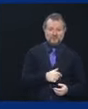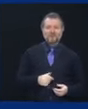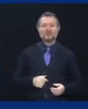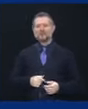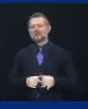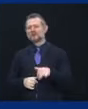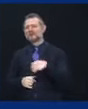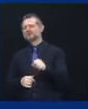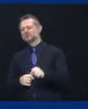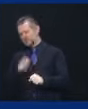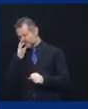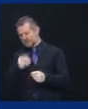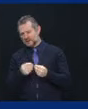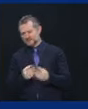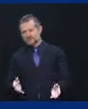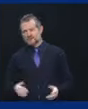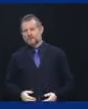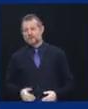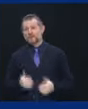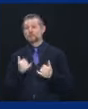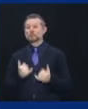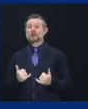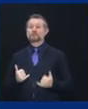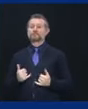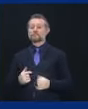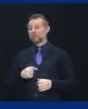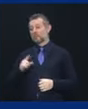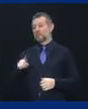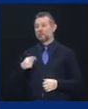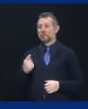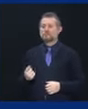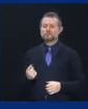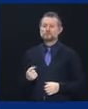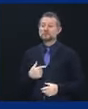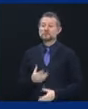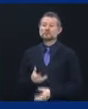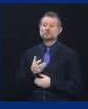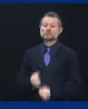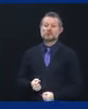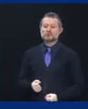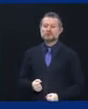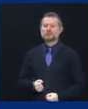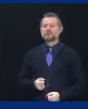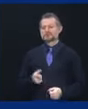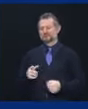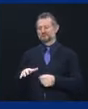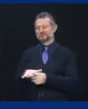out. Right now, the only information I trust, frankly, is the regional information.